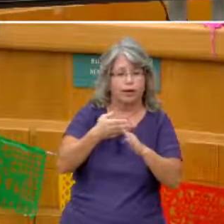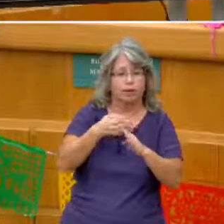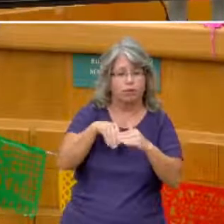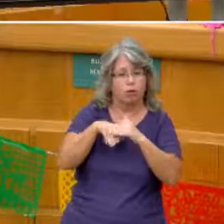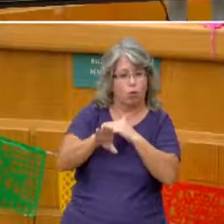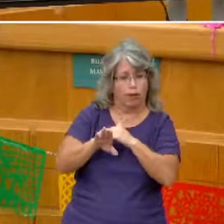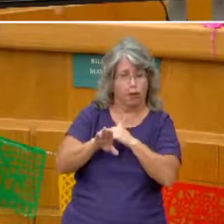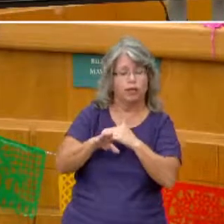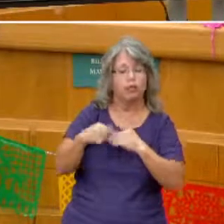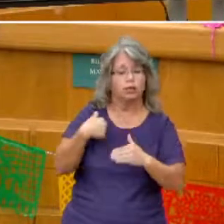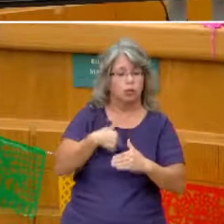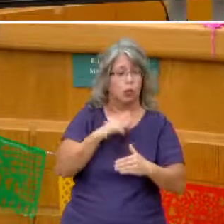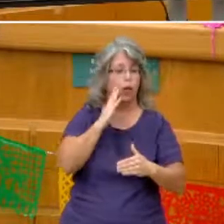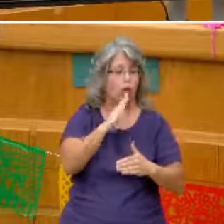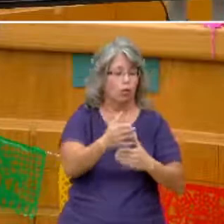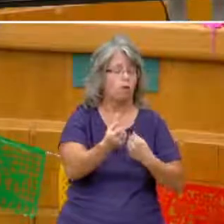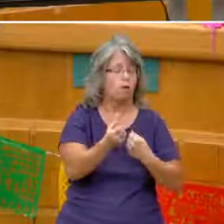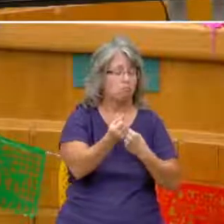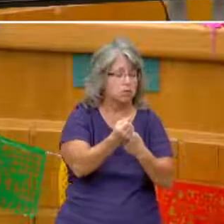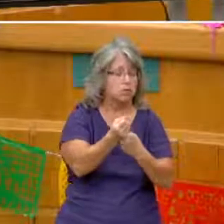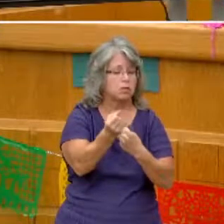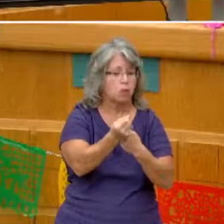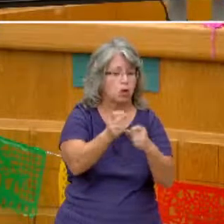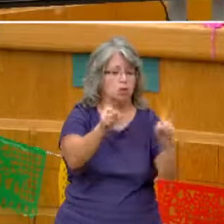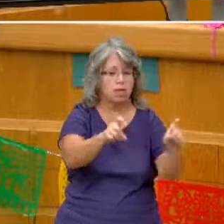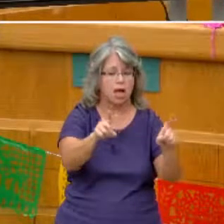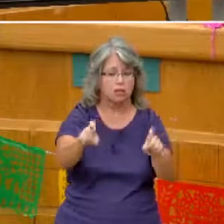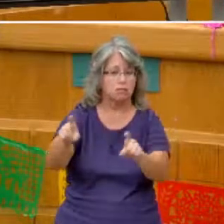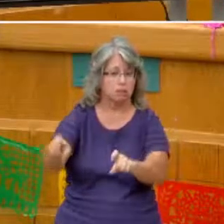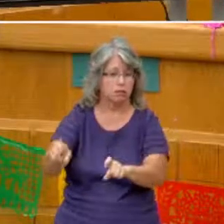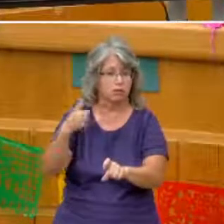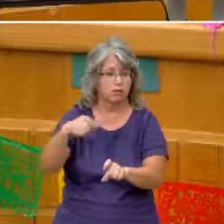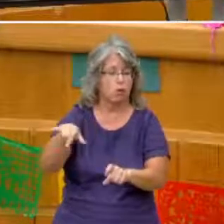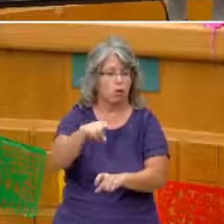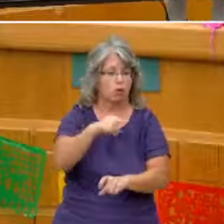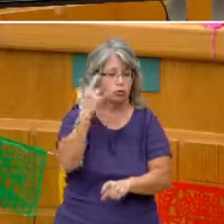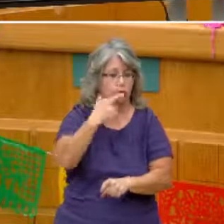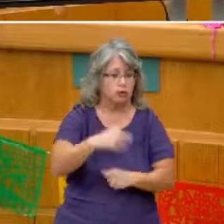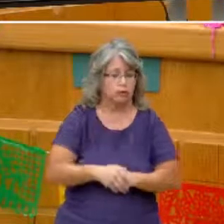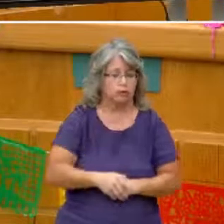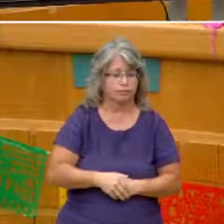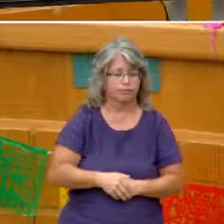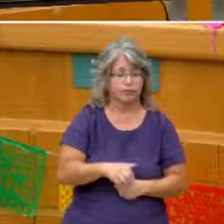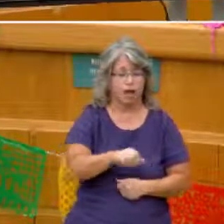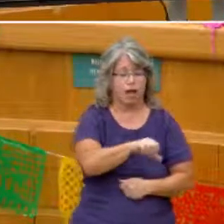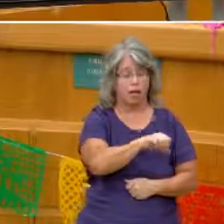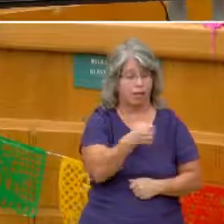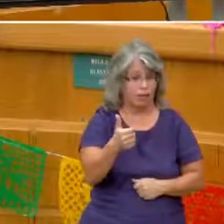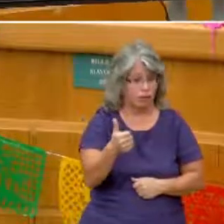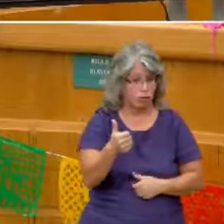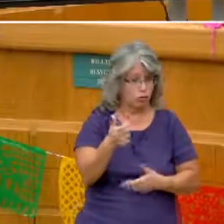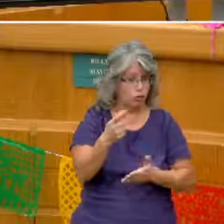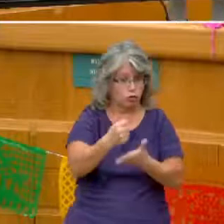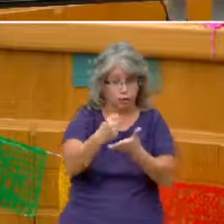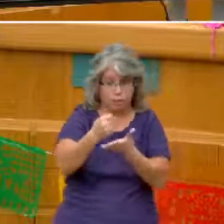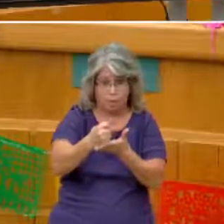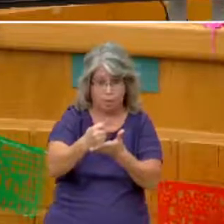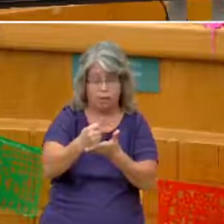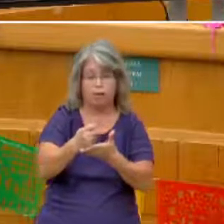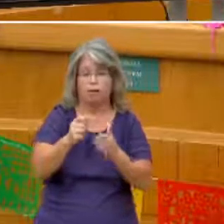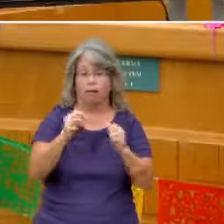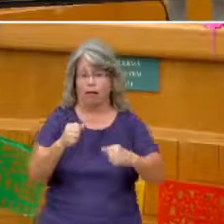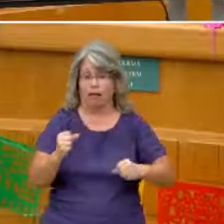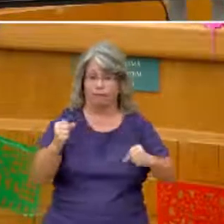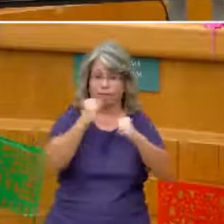those reasons. Another weapon we have to fight the virus is monoclonal antibody treatment. This treatment, when given